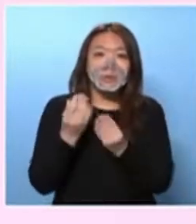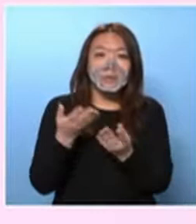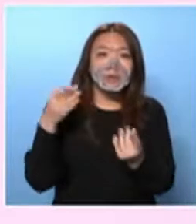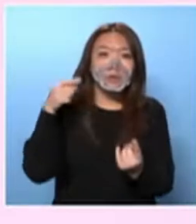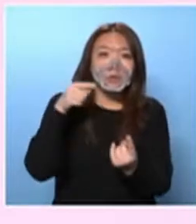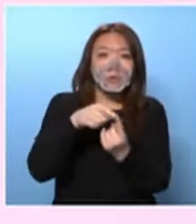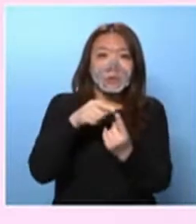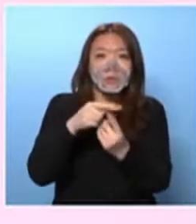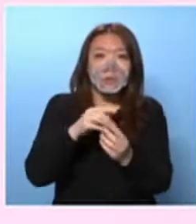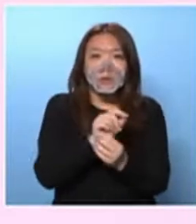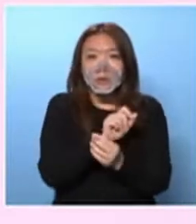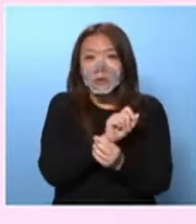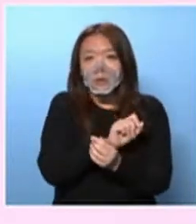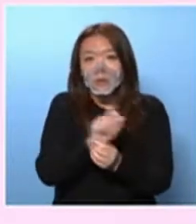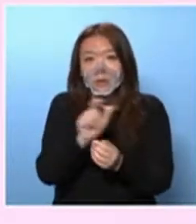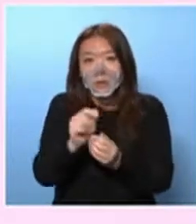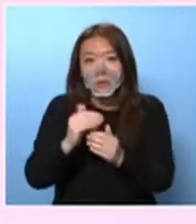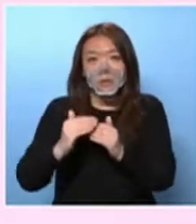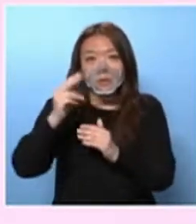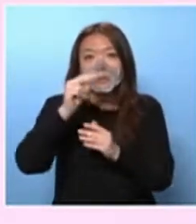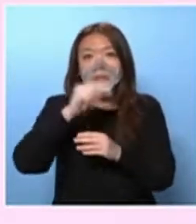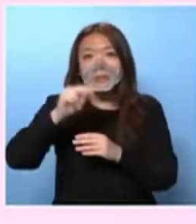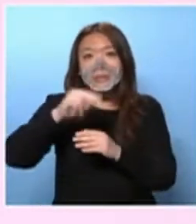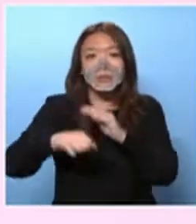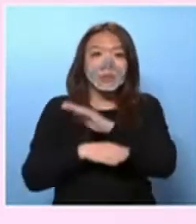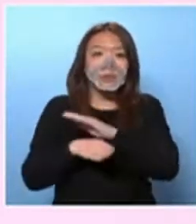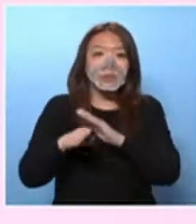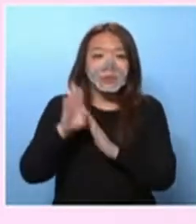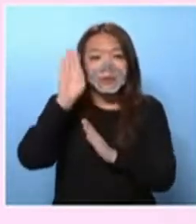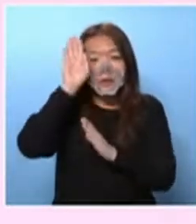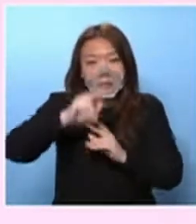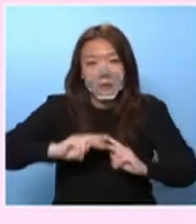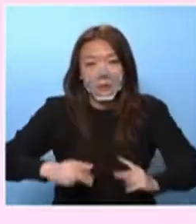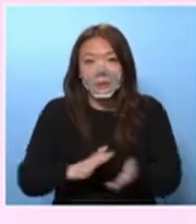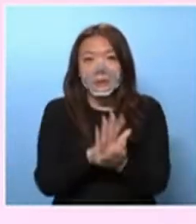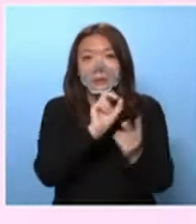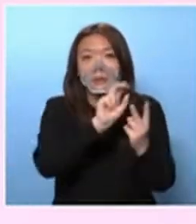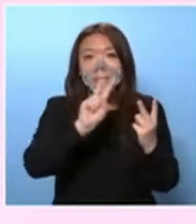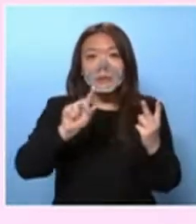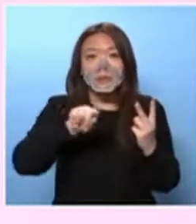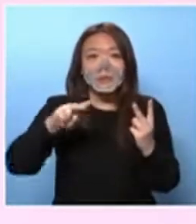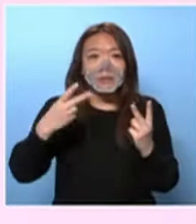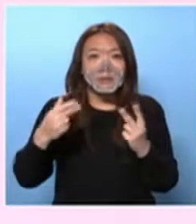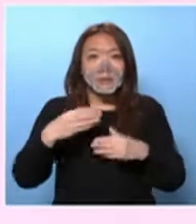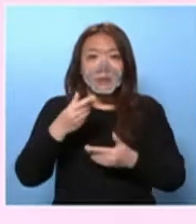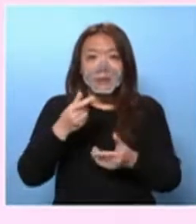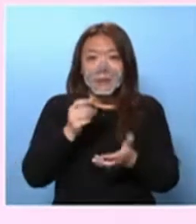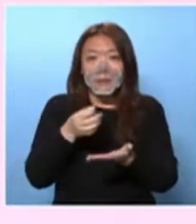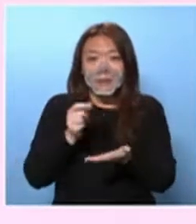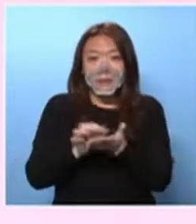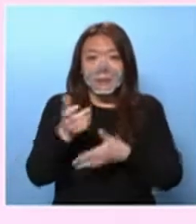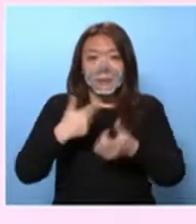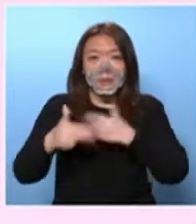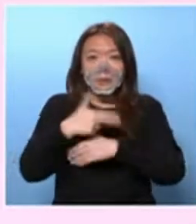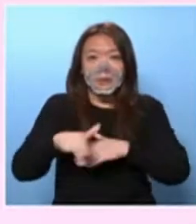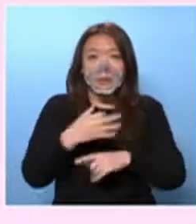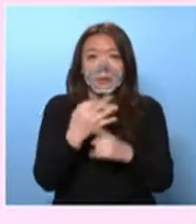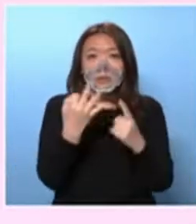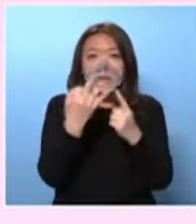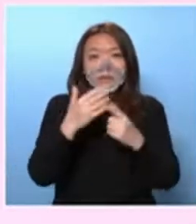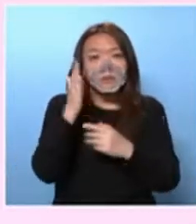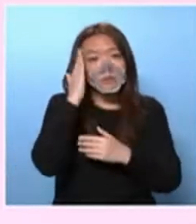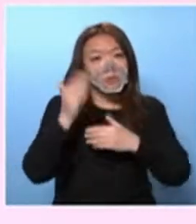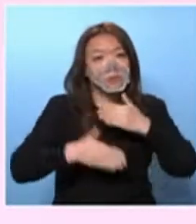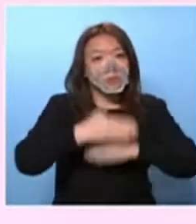units, around 7,000 more than the supply target. Looking ahead, the 2022 to 23 land sale